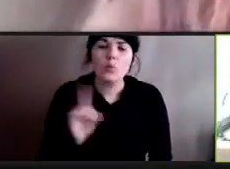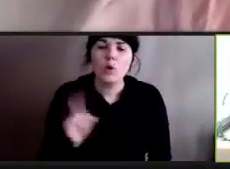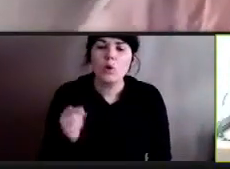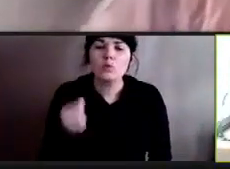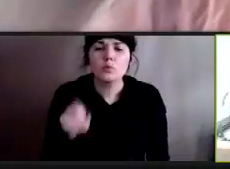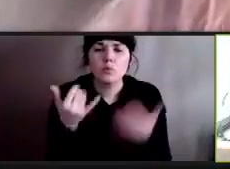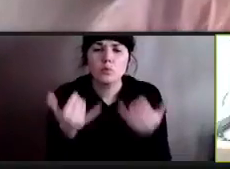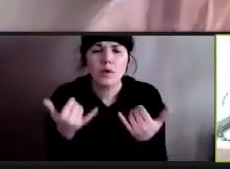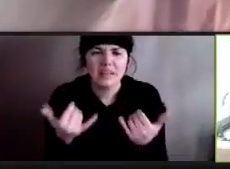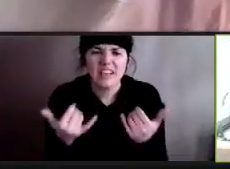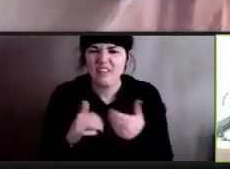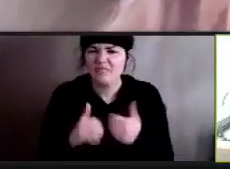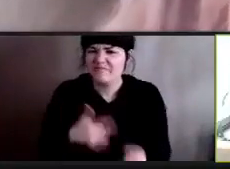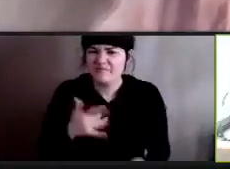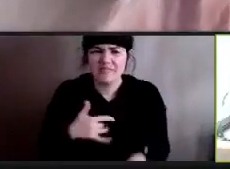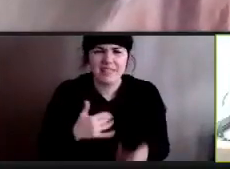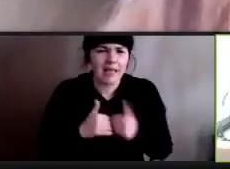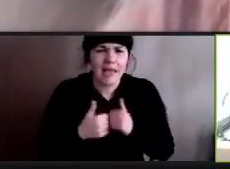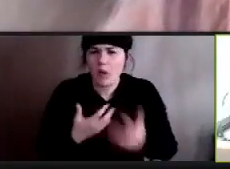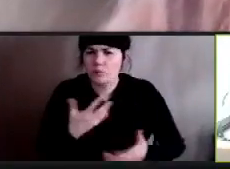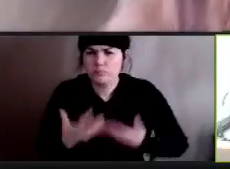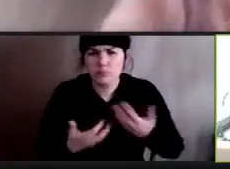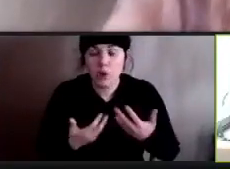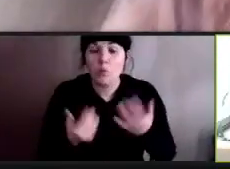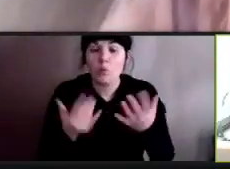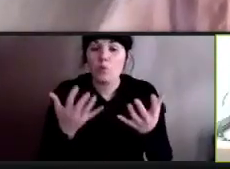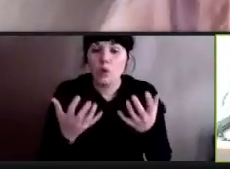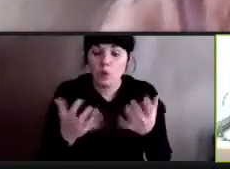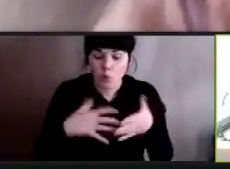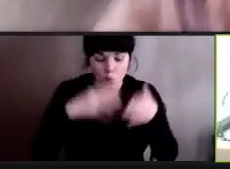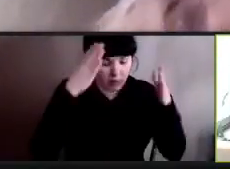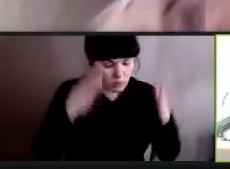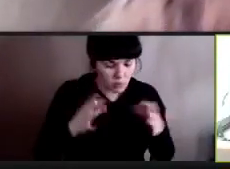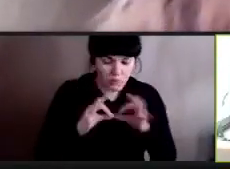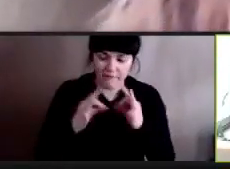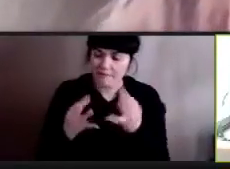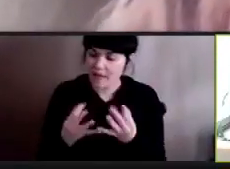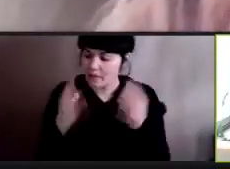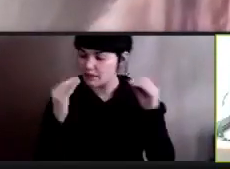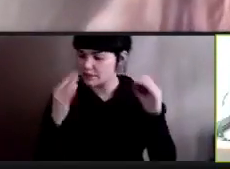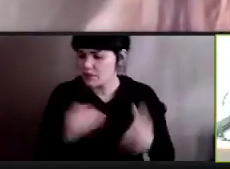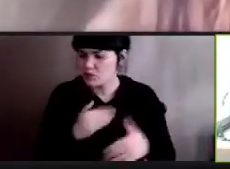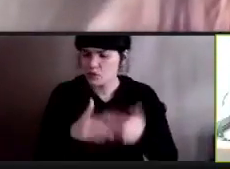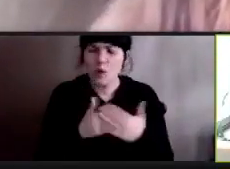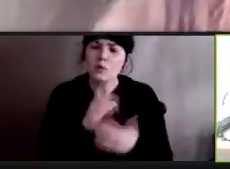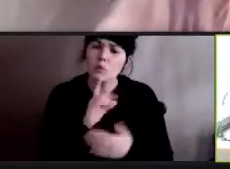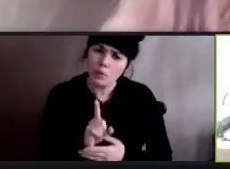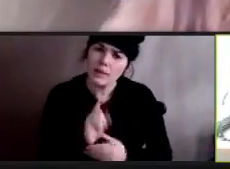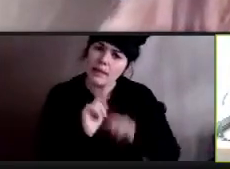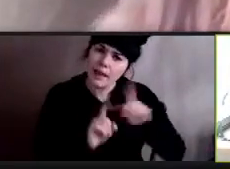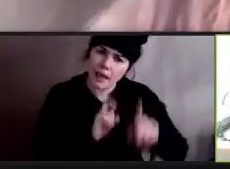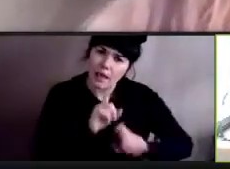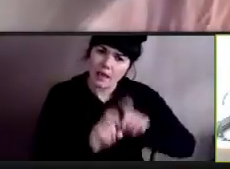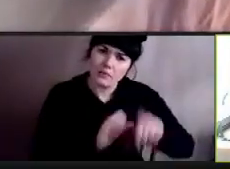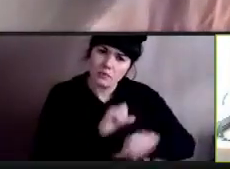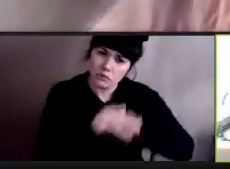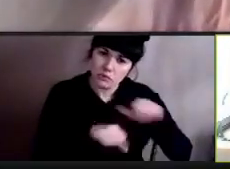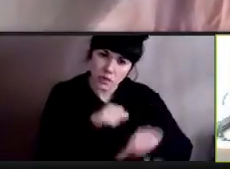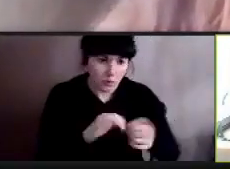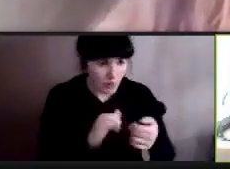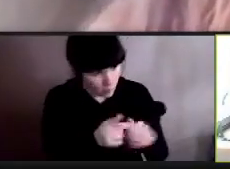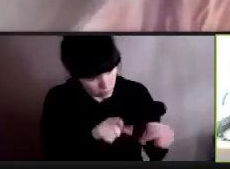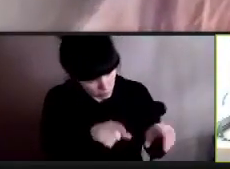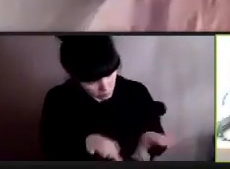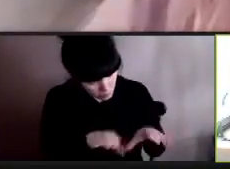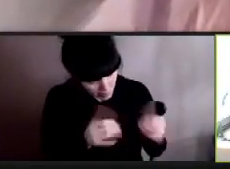and teachers and students to be asking one another. How are you right now? Where are you at right now? And developing any sort of